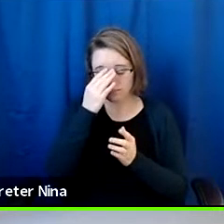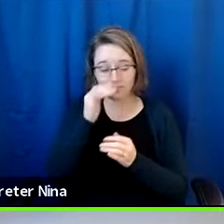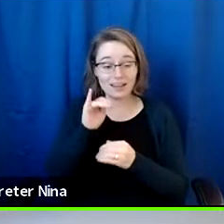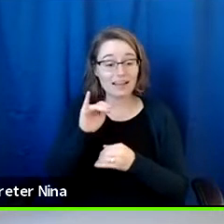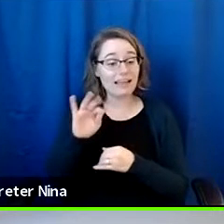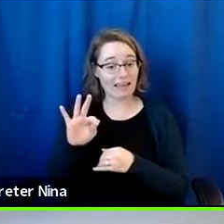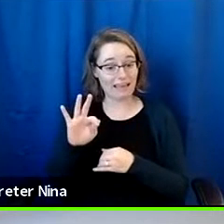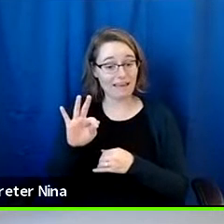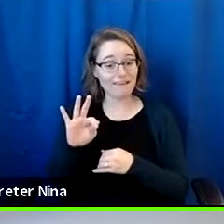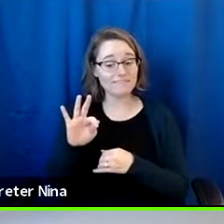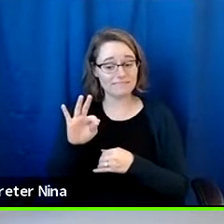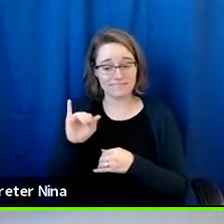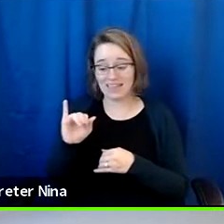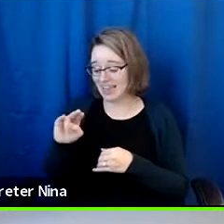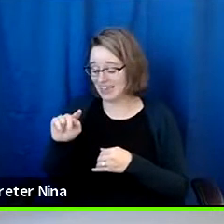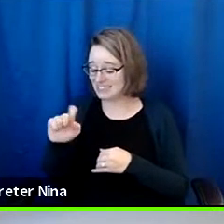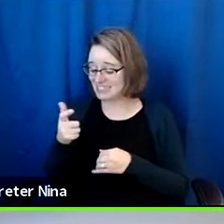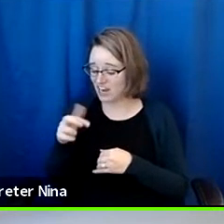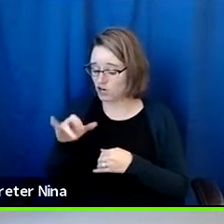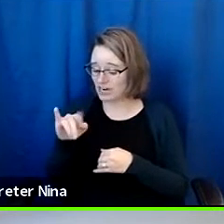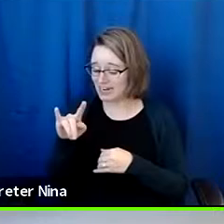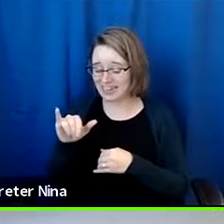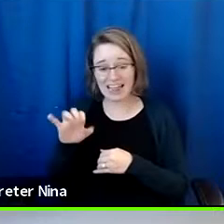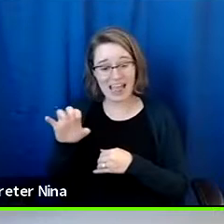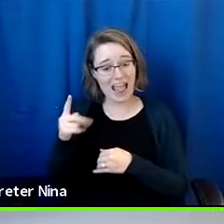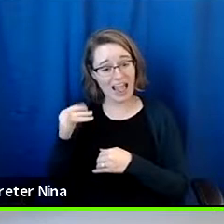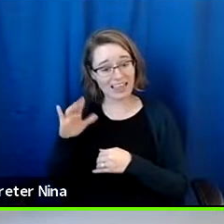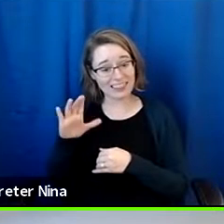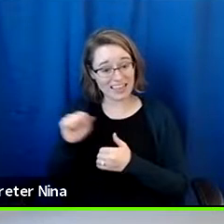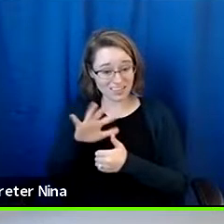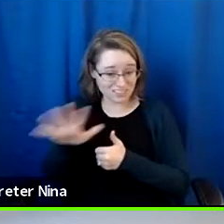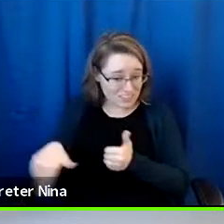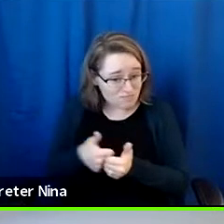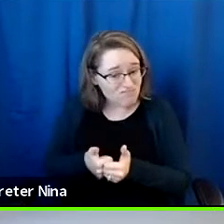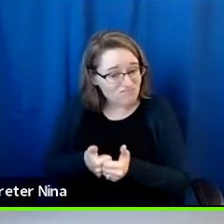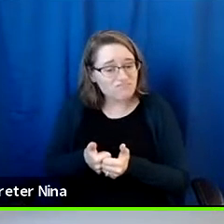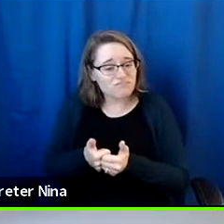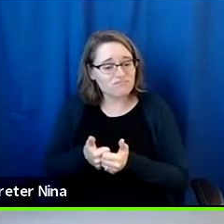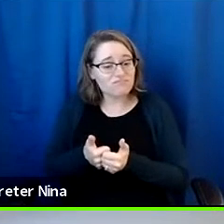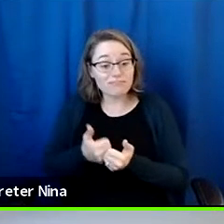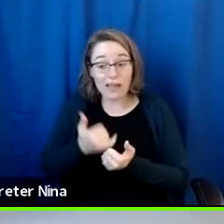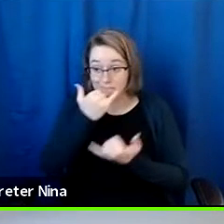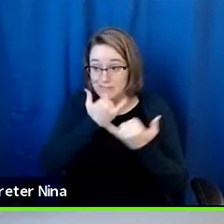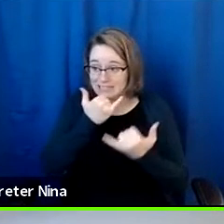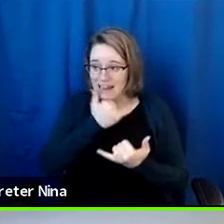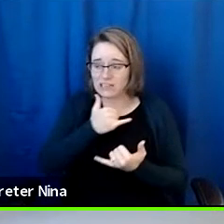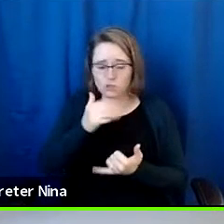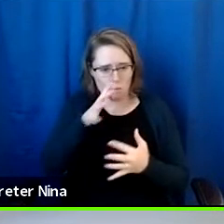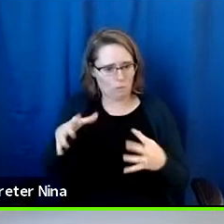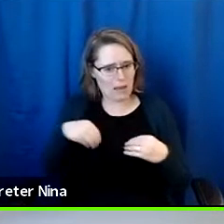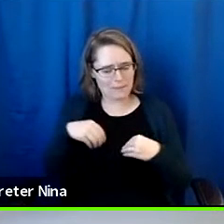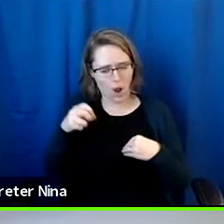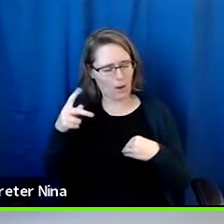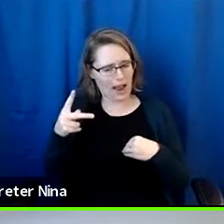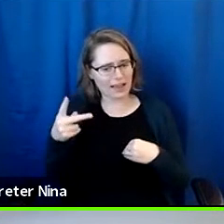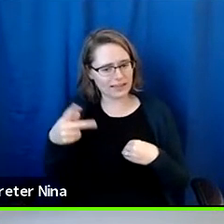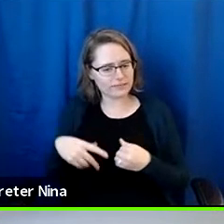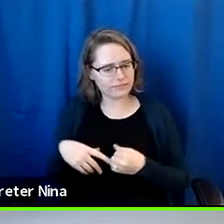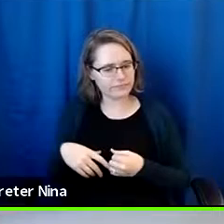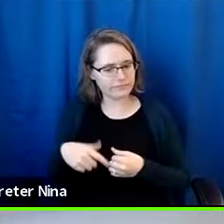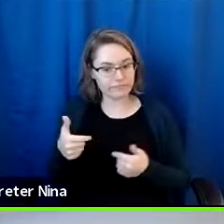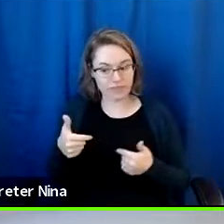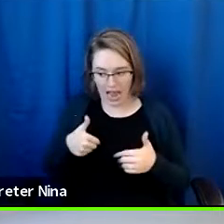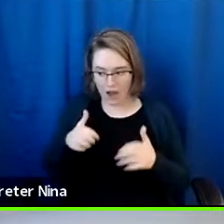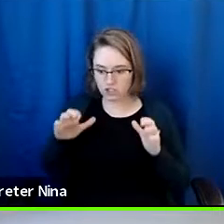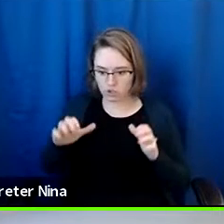of integrity and ethics, you're going to be okay with the mistakes that you make because you were doing